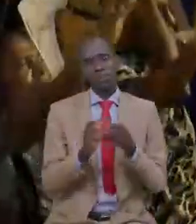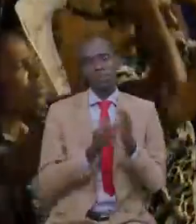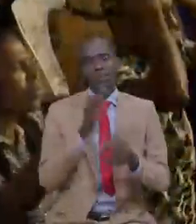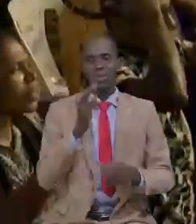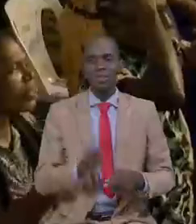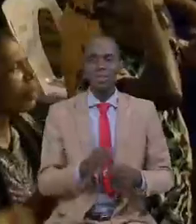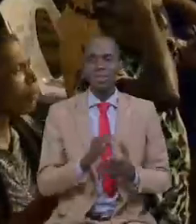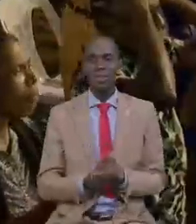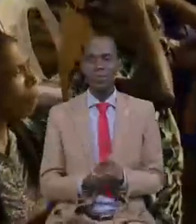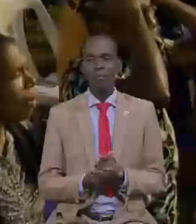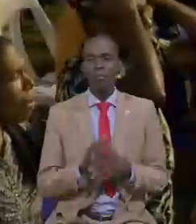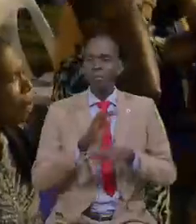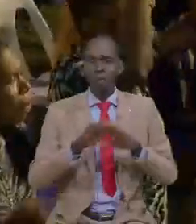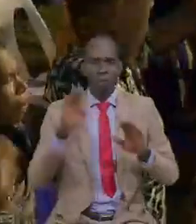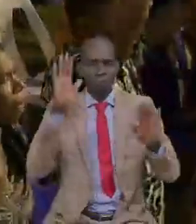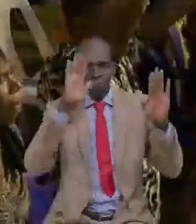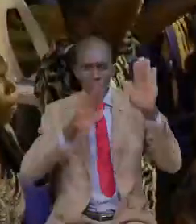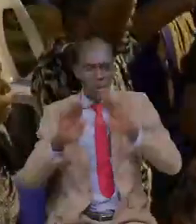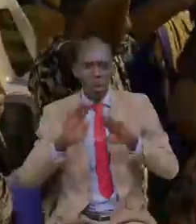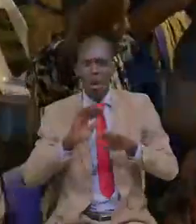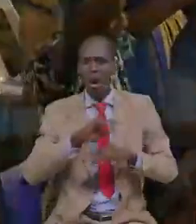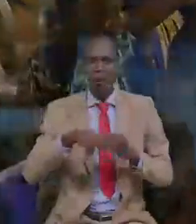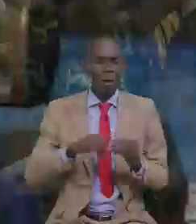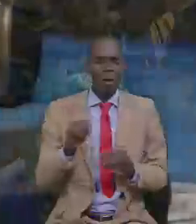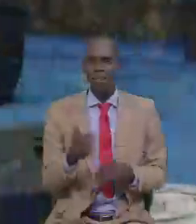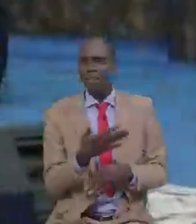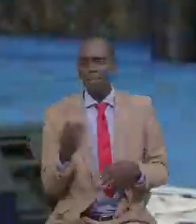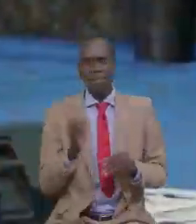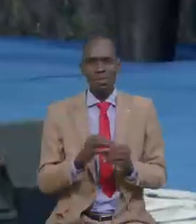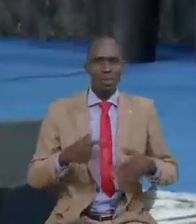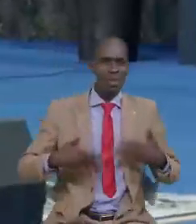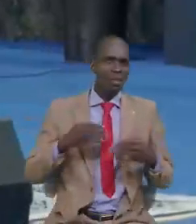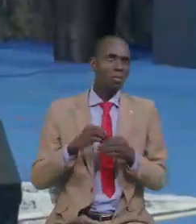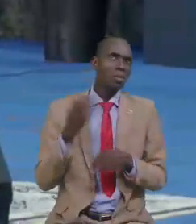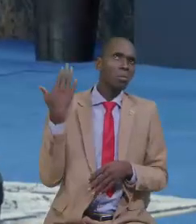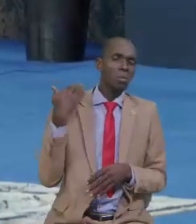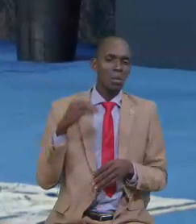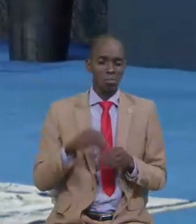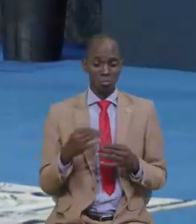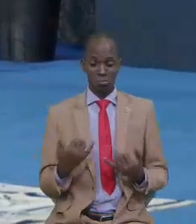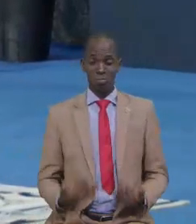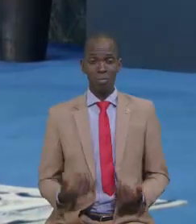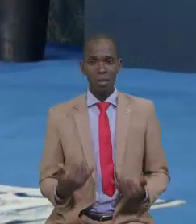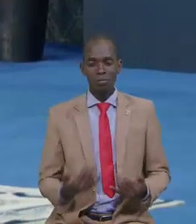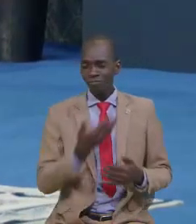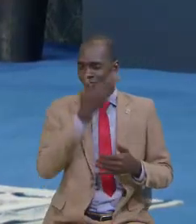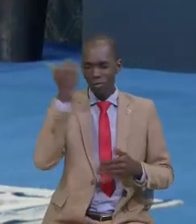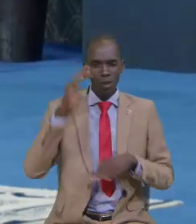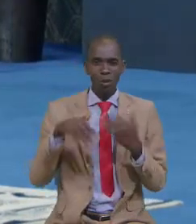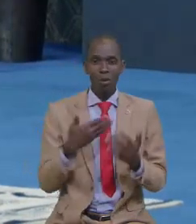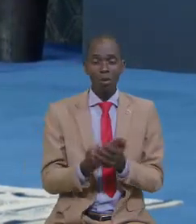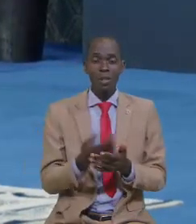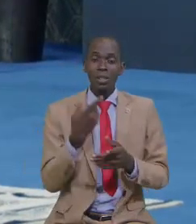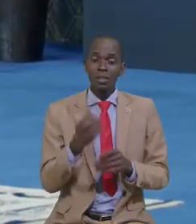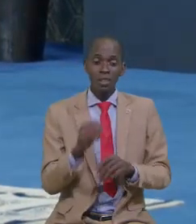Don't worry about anything in your life, anything in the past, anything in the present. The touch of the Lord